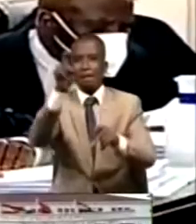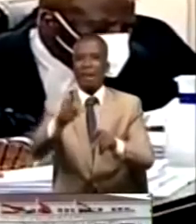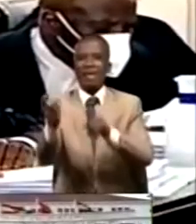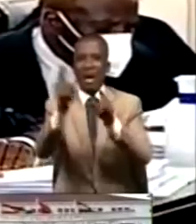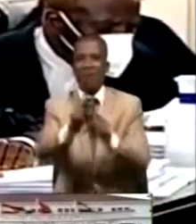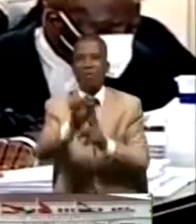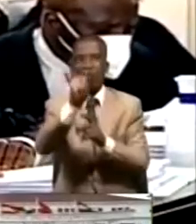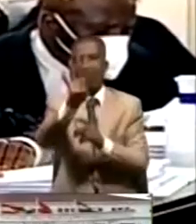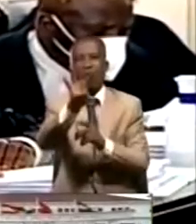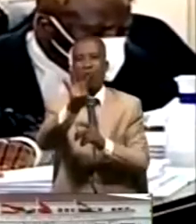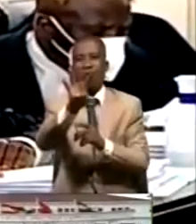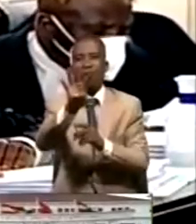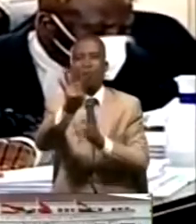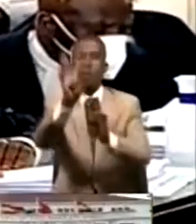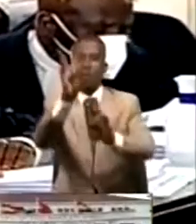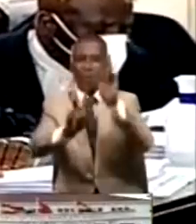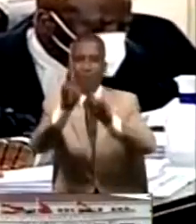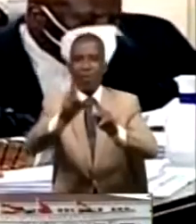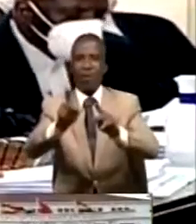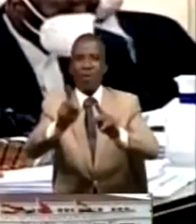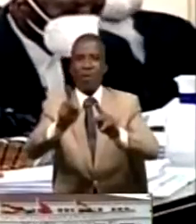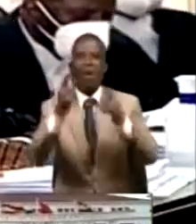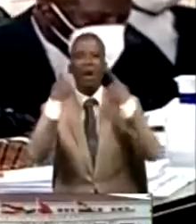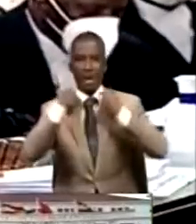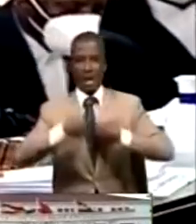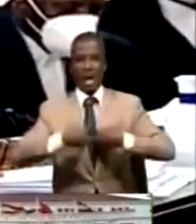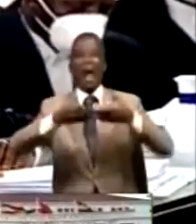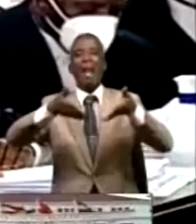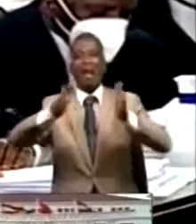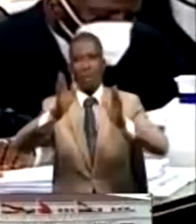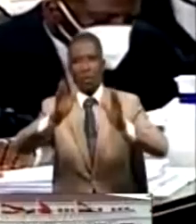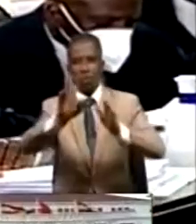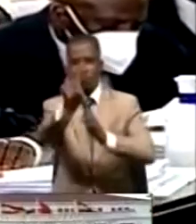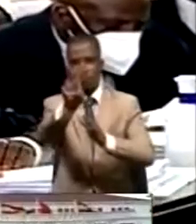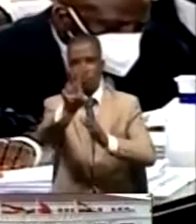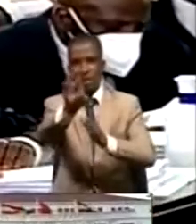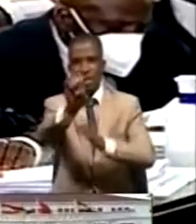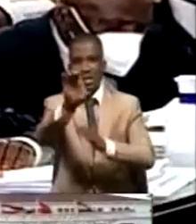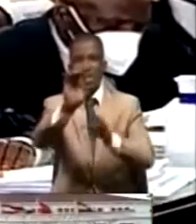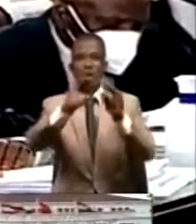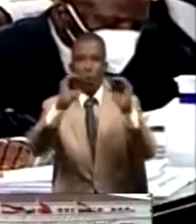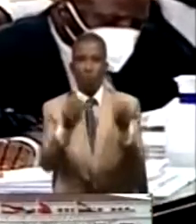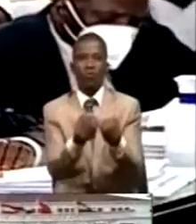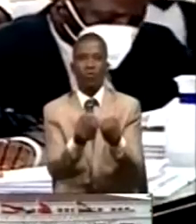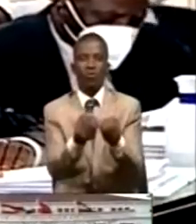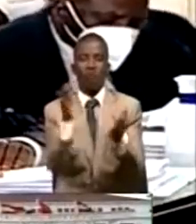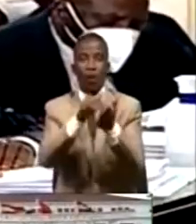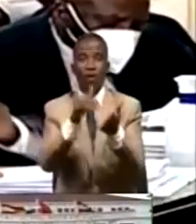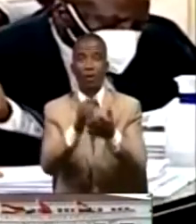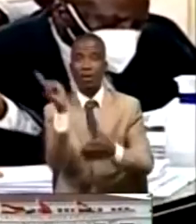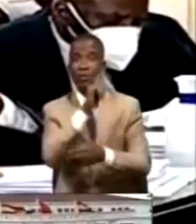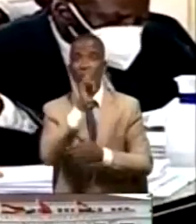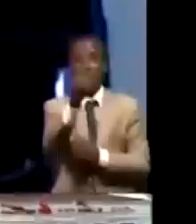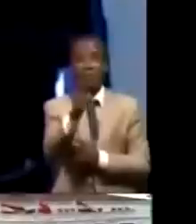4 accreditations, with 2 in the strong room at every point in time. Is that correct?